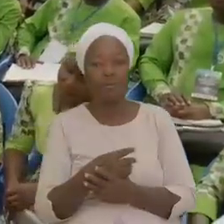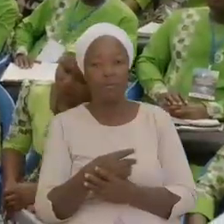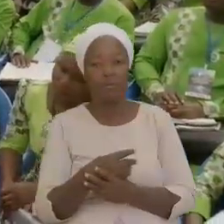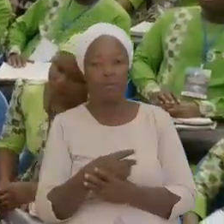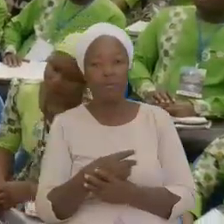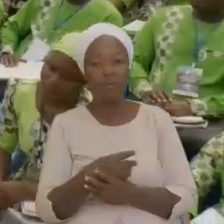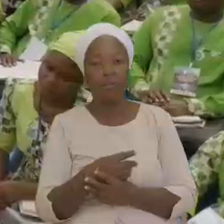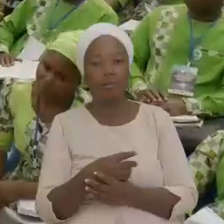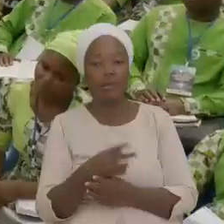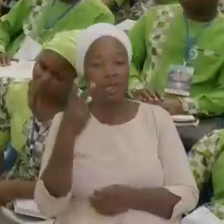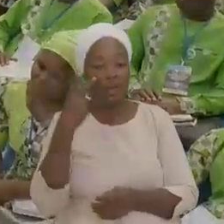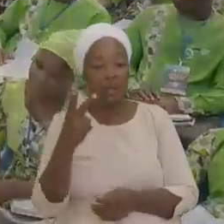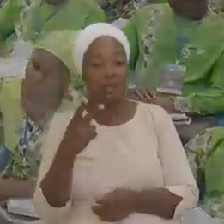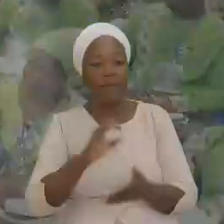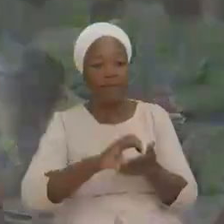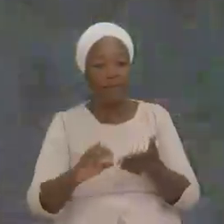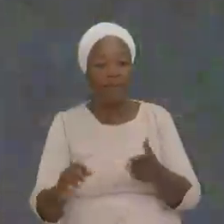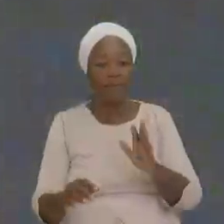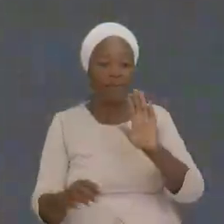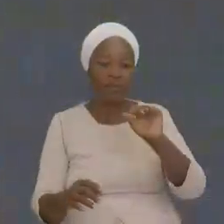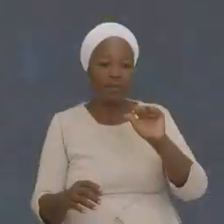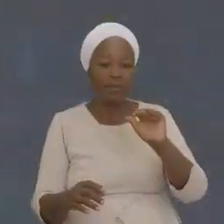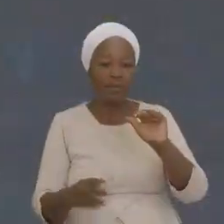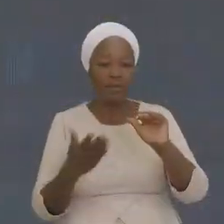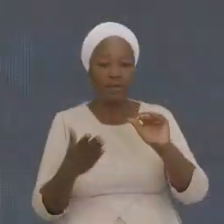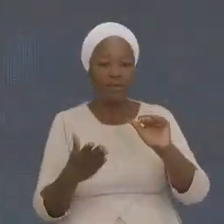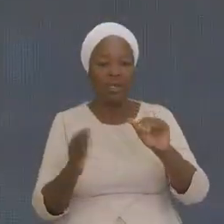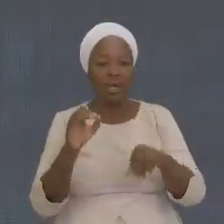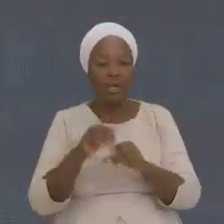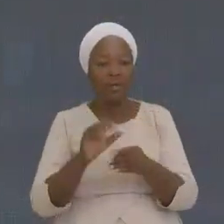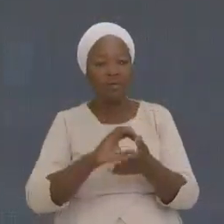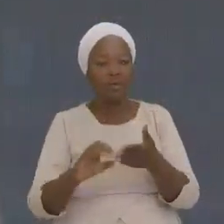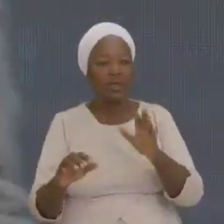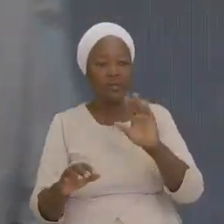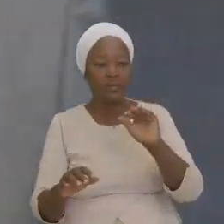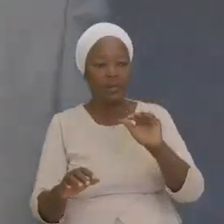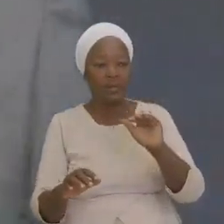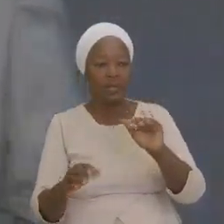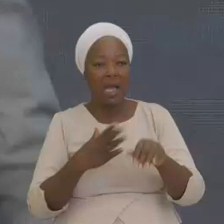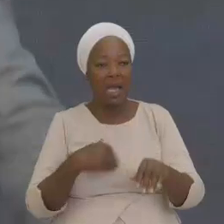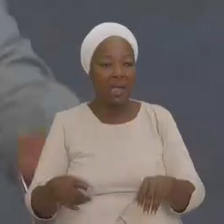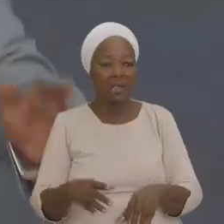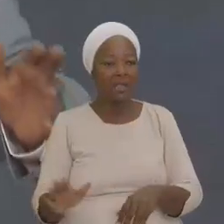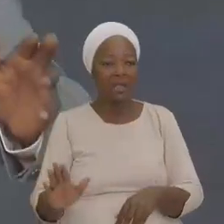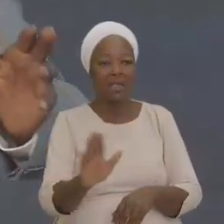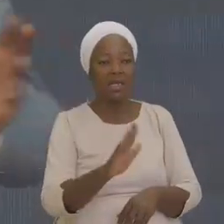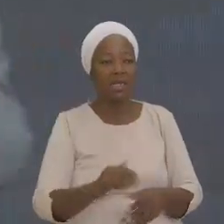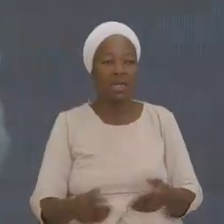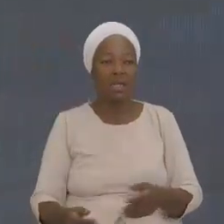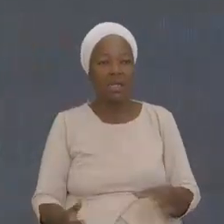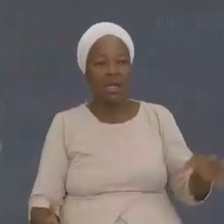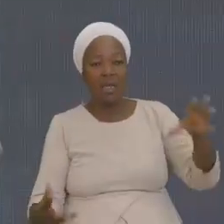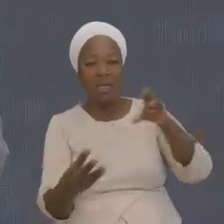look at verse 15 there. In verse 15, And they gathered